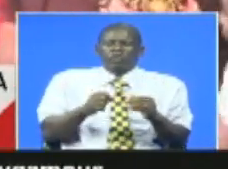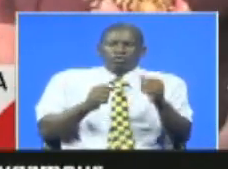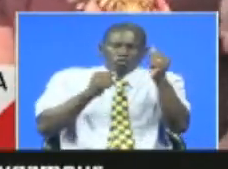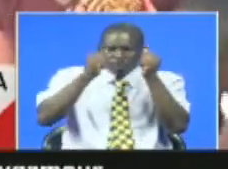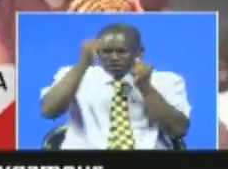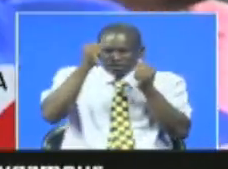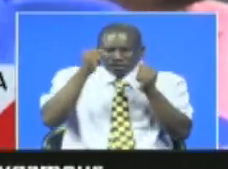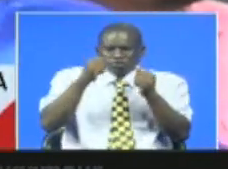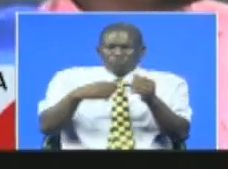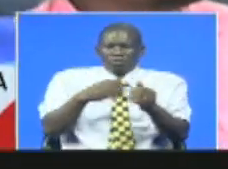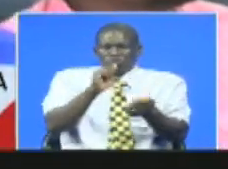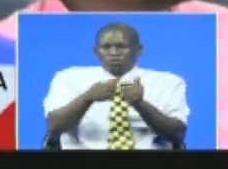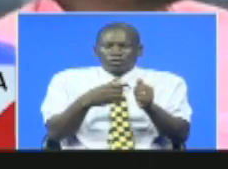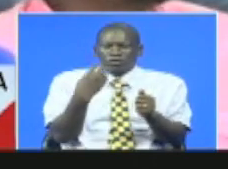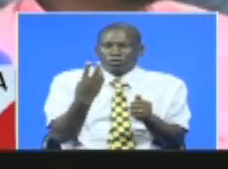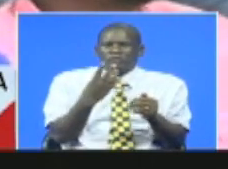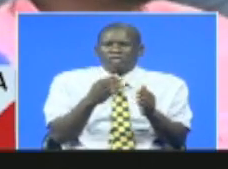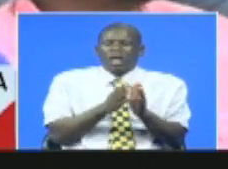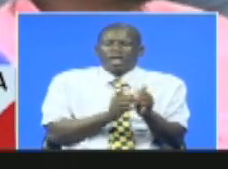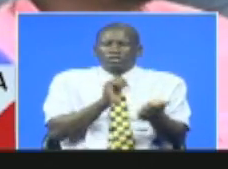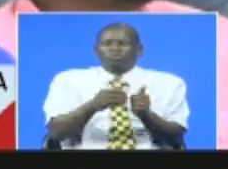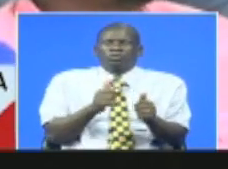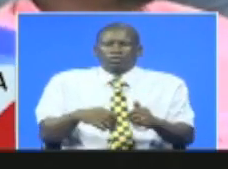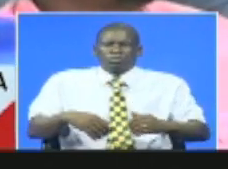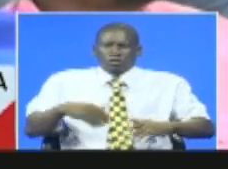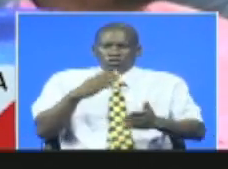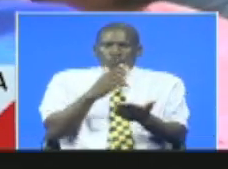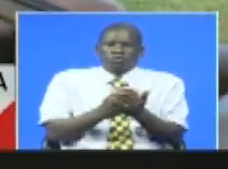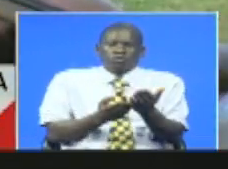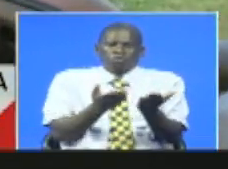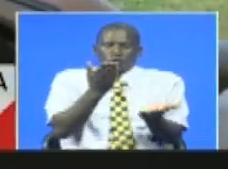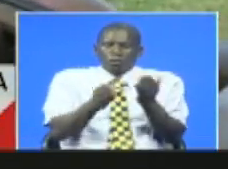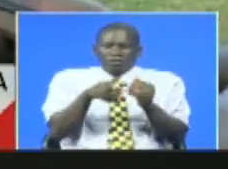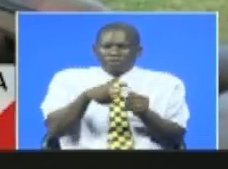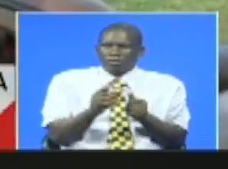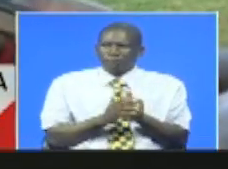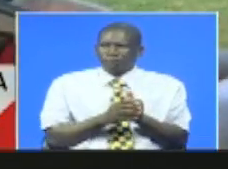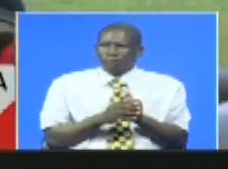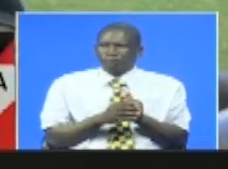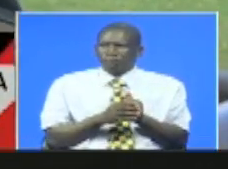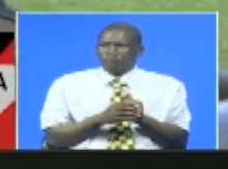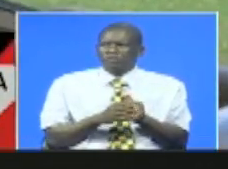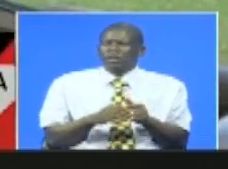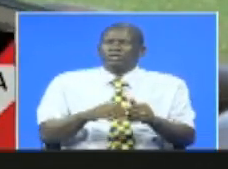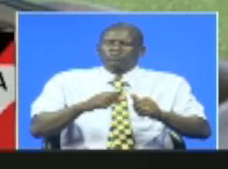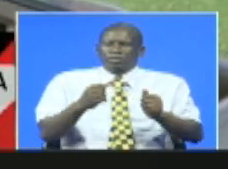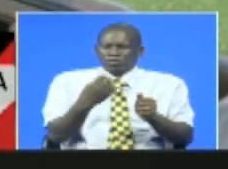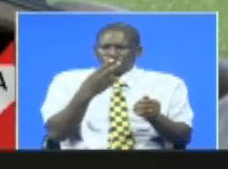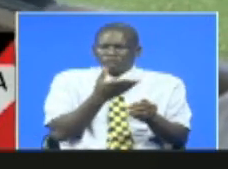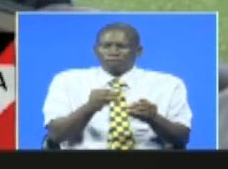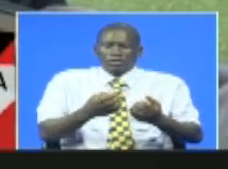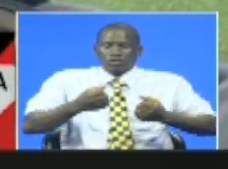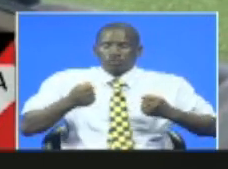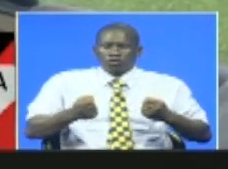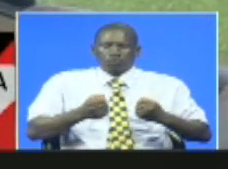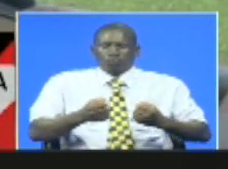Wednesday, a match that will be a true measure of their title credentials. Well, we played them in a friendly. I've watched them today. They're big, they're strong, they're physical.